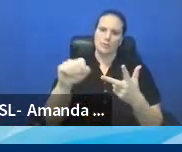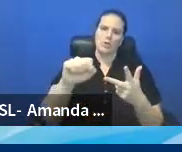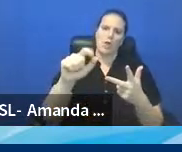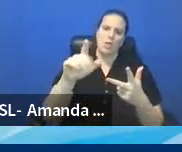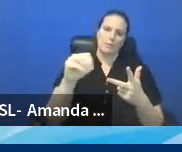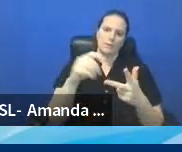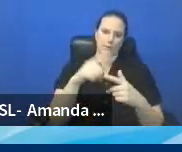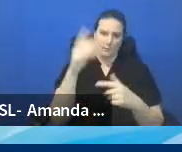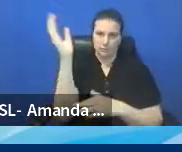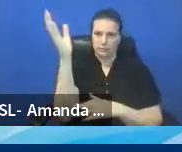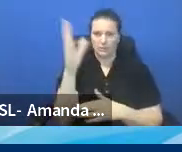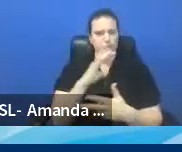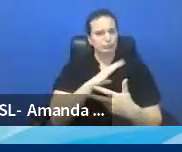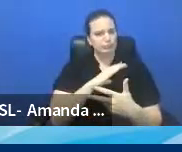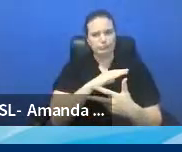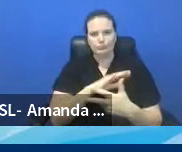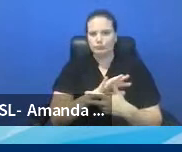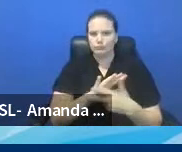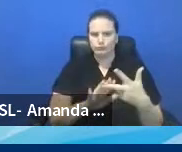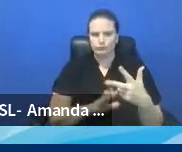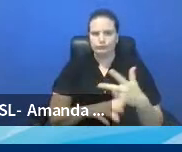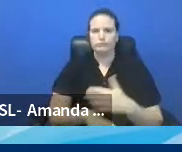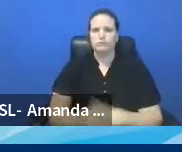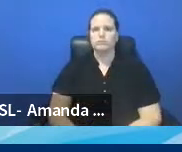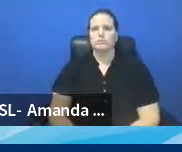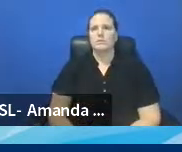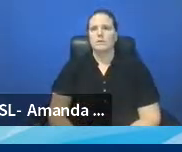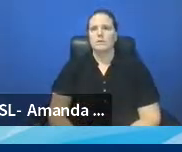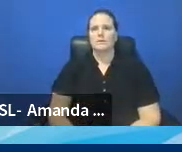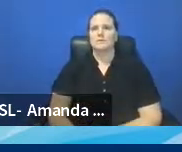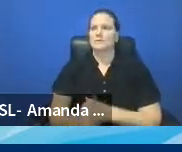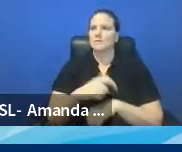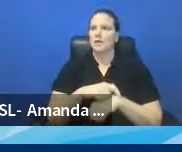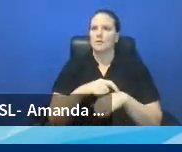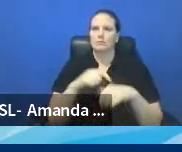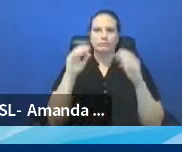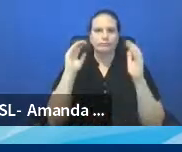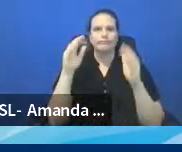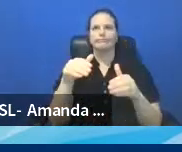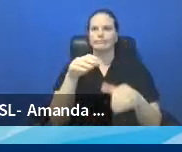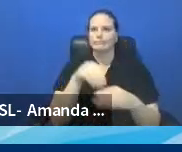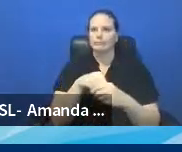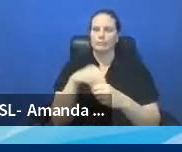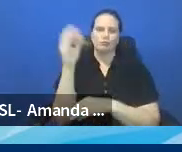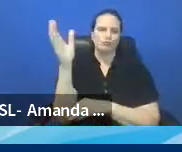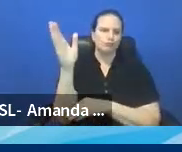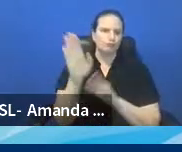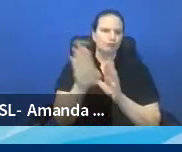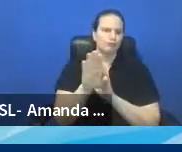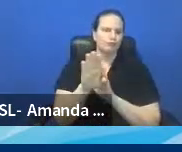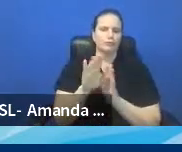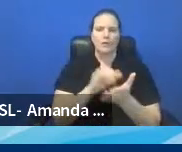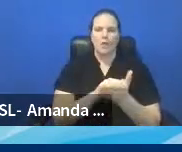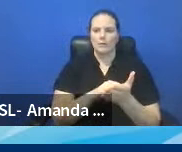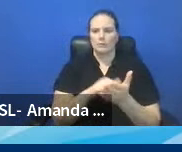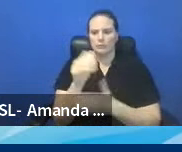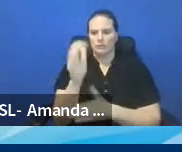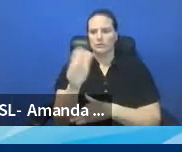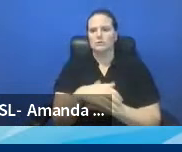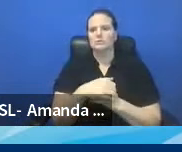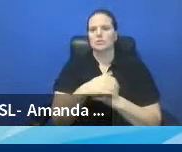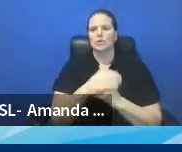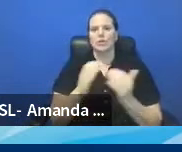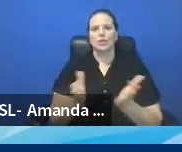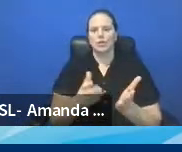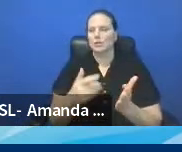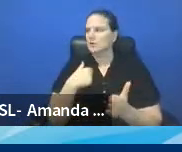the presentations. I think the time that you devoted to developing and presenting those presentations encouraged all